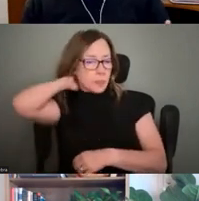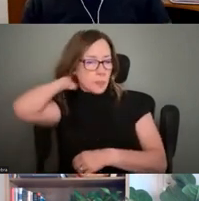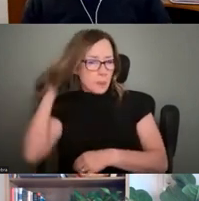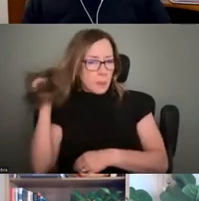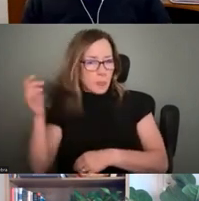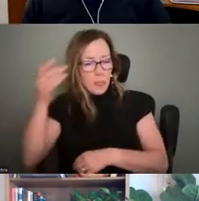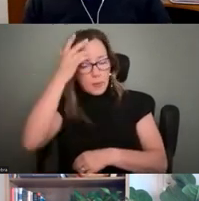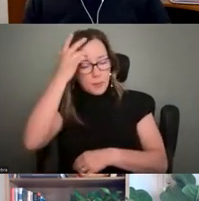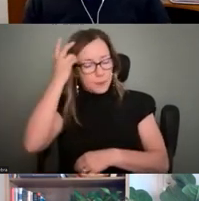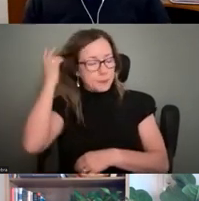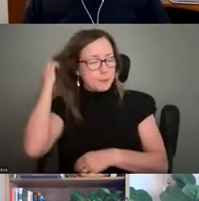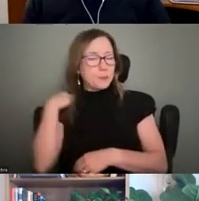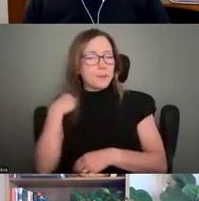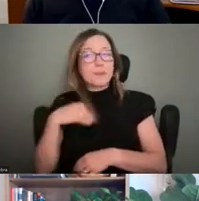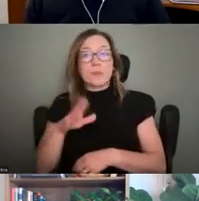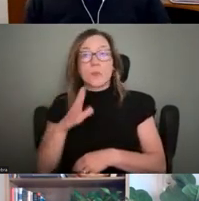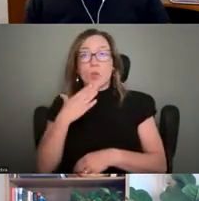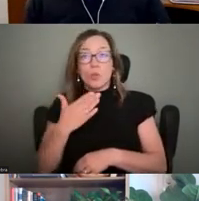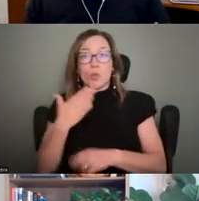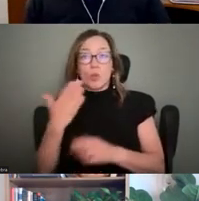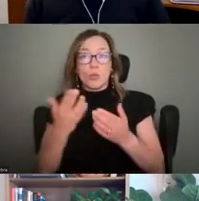terms of